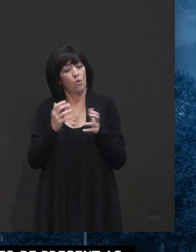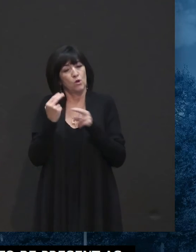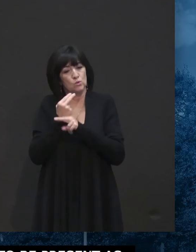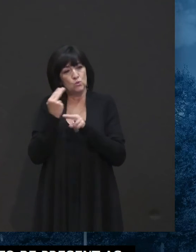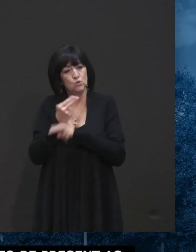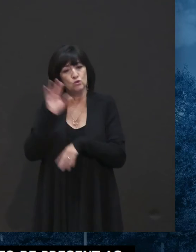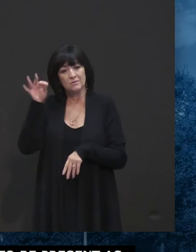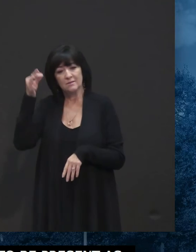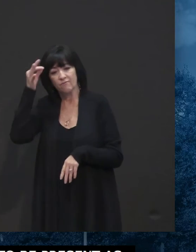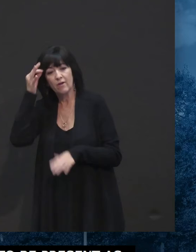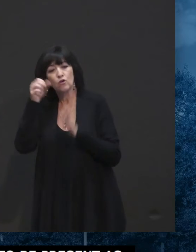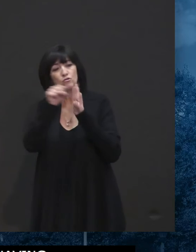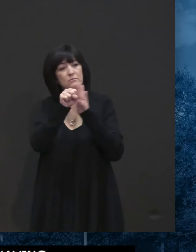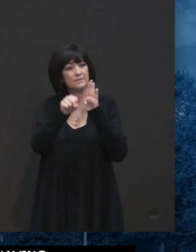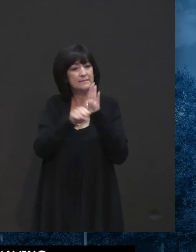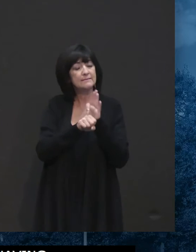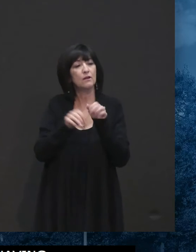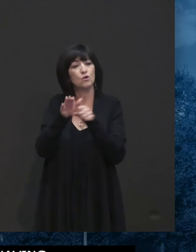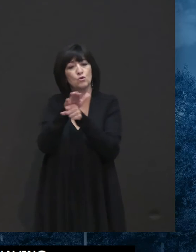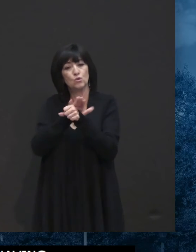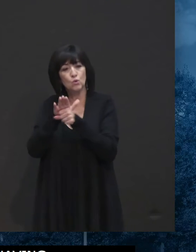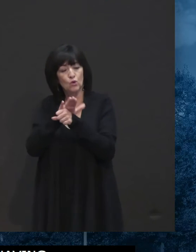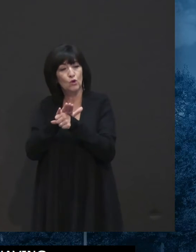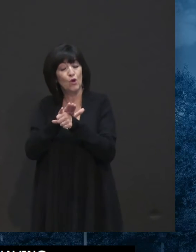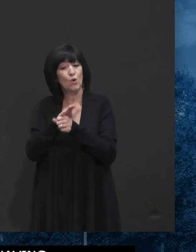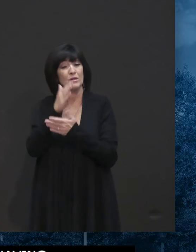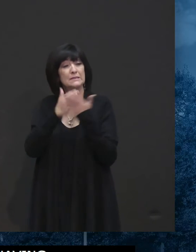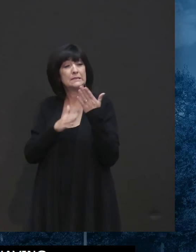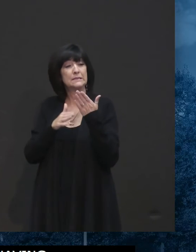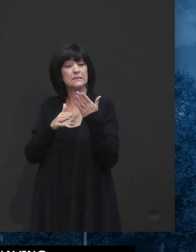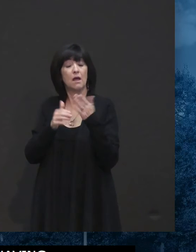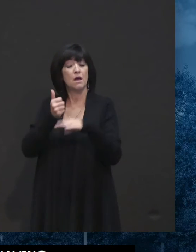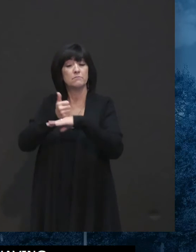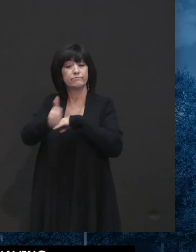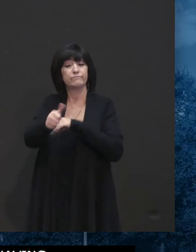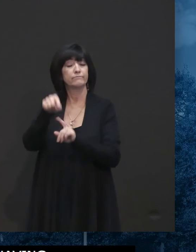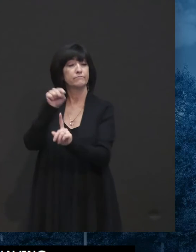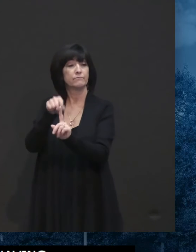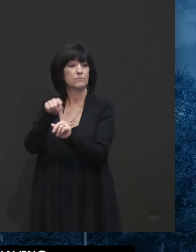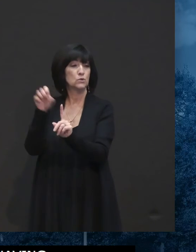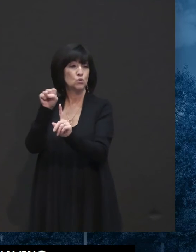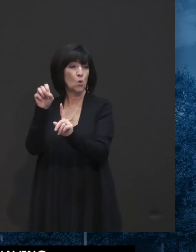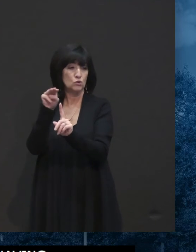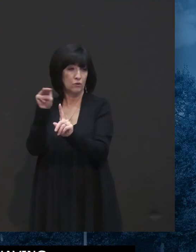with respect to what they're seeing on social media in terms of these kinds of threats, that if